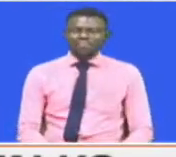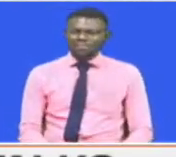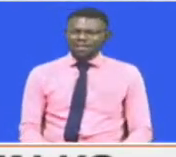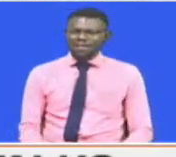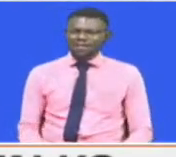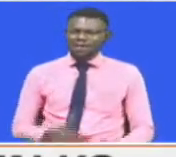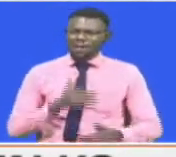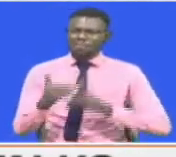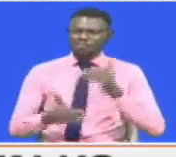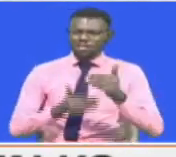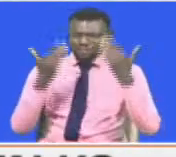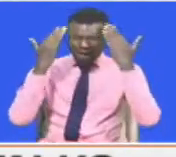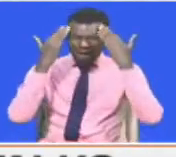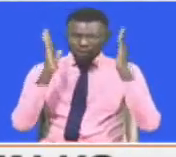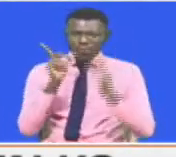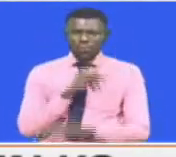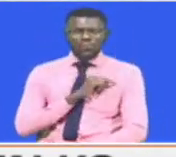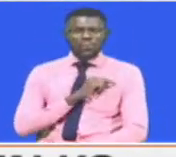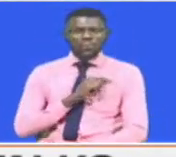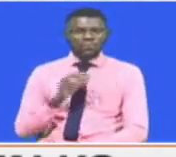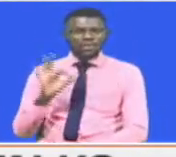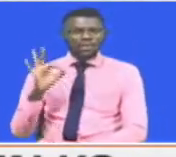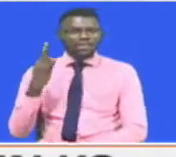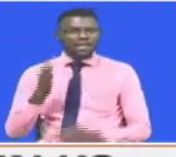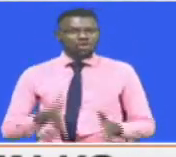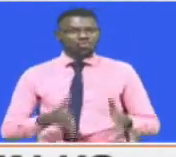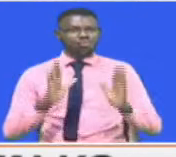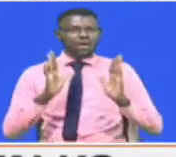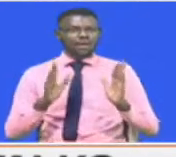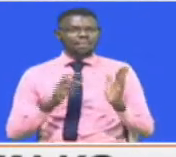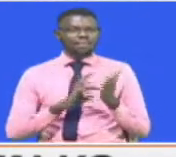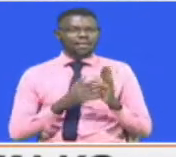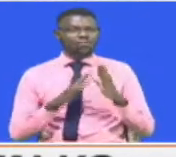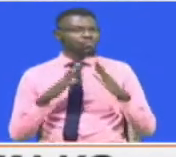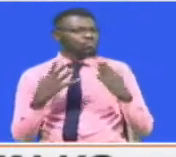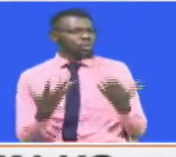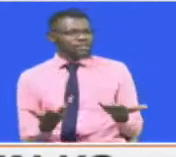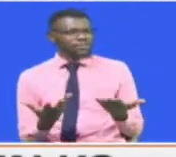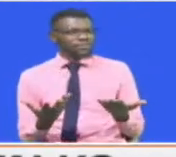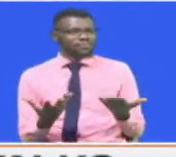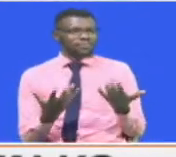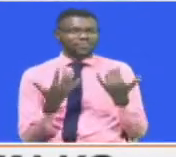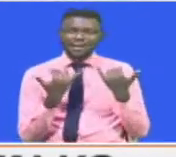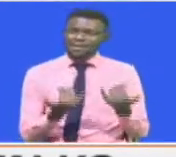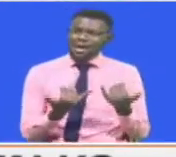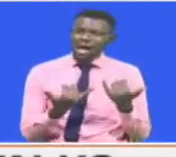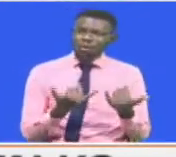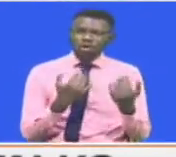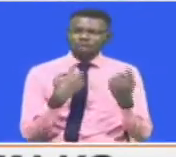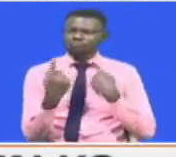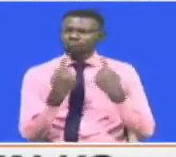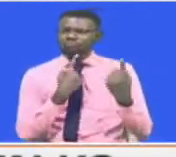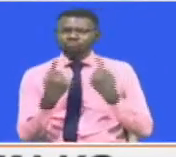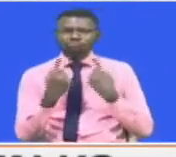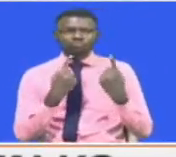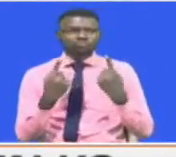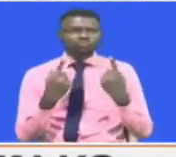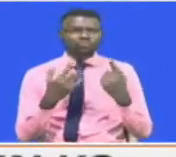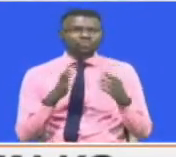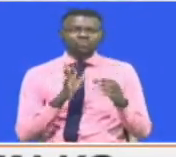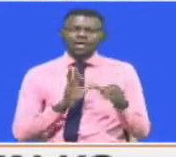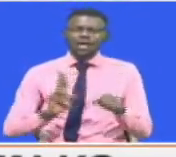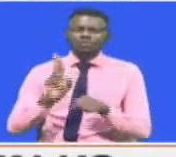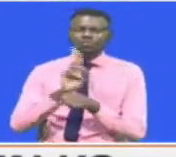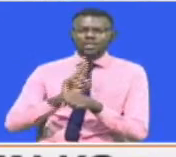with that previously. The third route is what we call the sui generis route, where we talk of